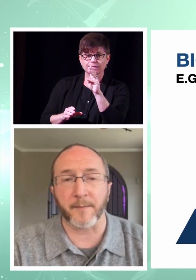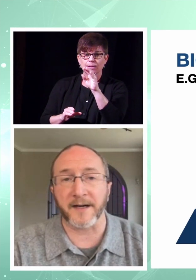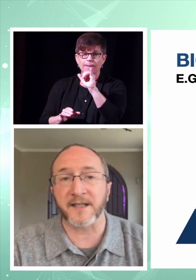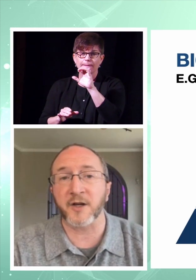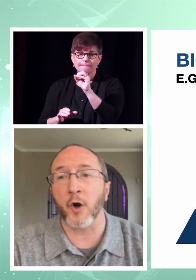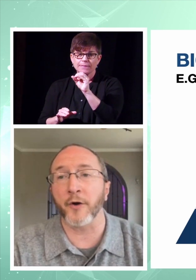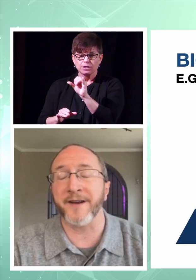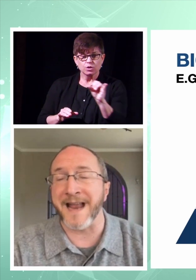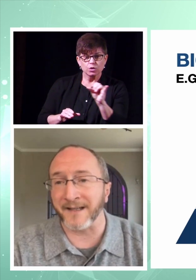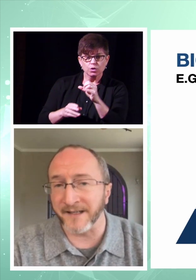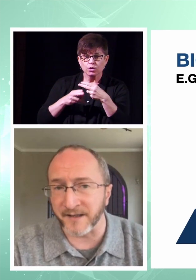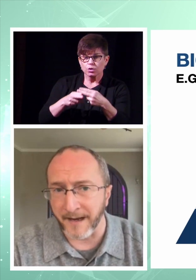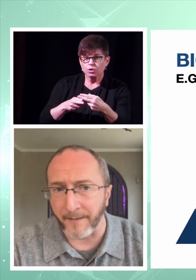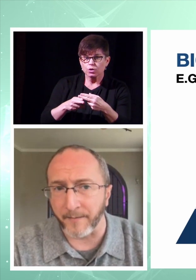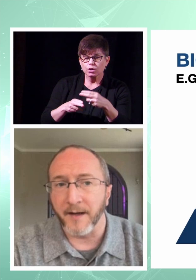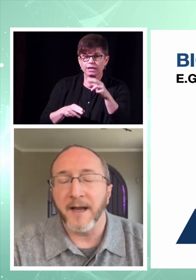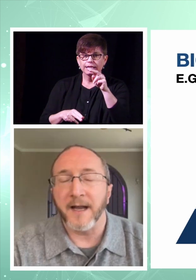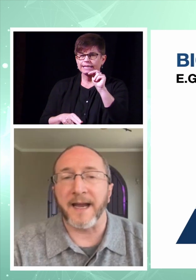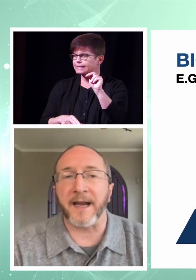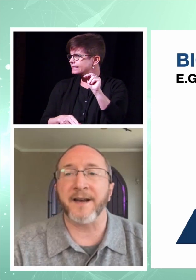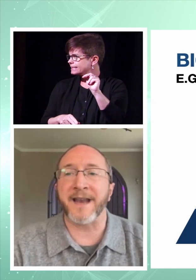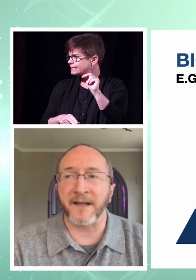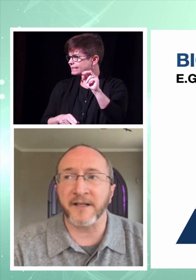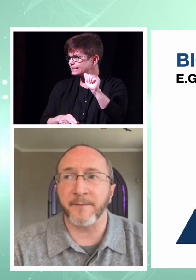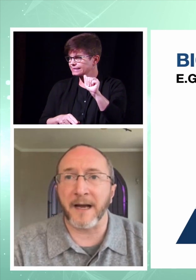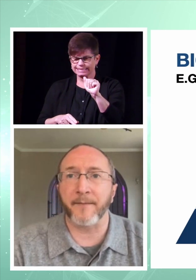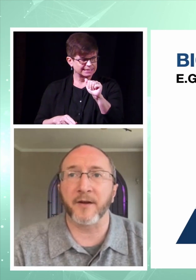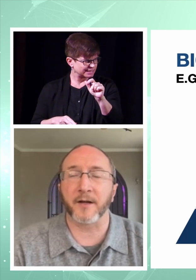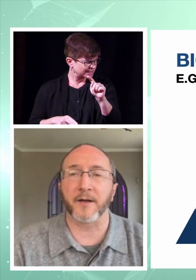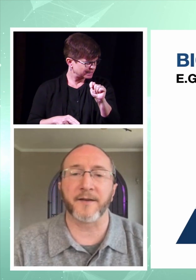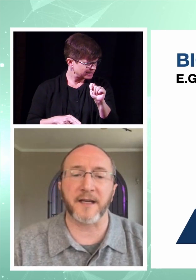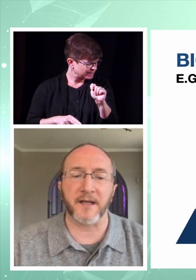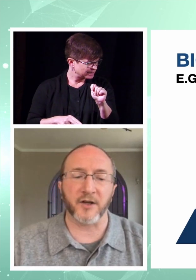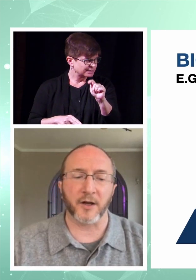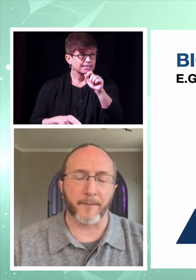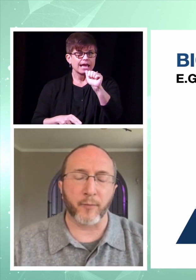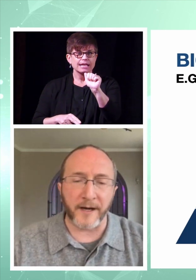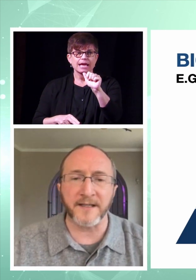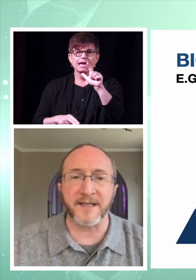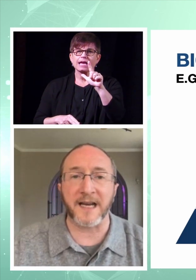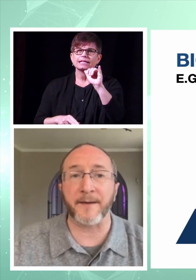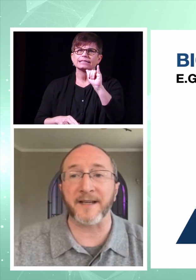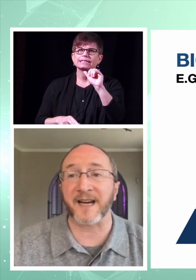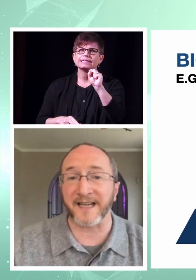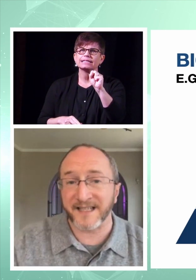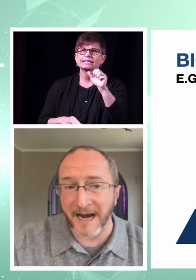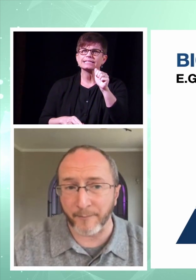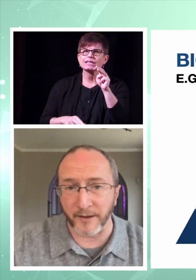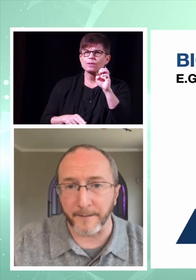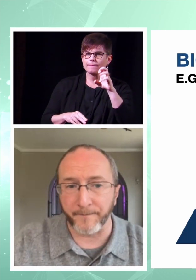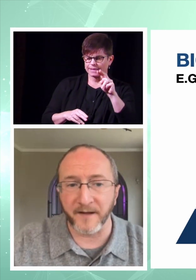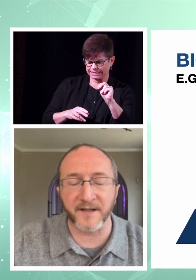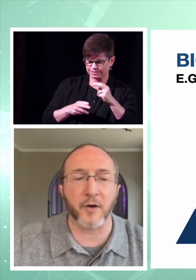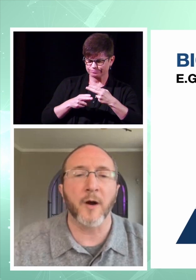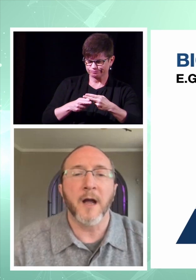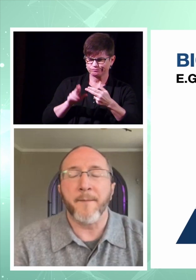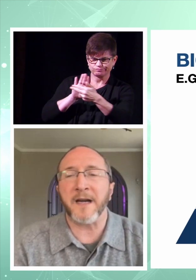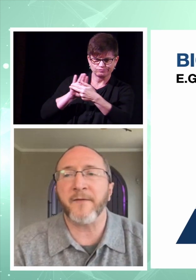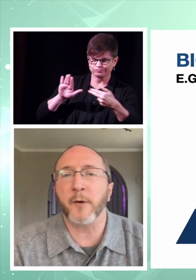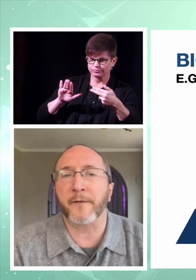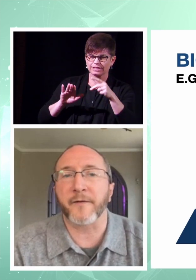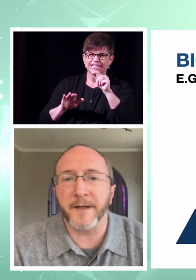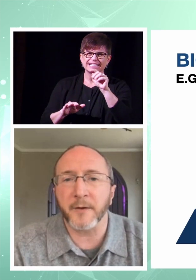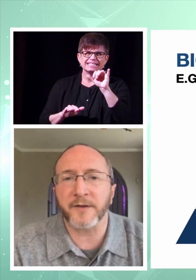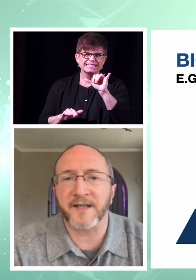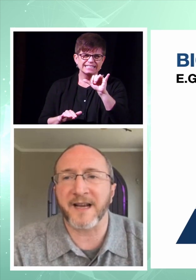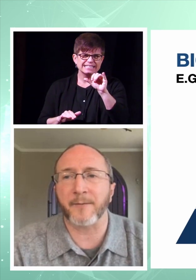monoclonal antibodies called natalizumab. And natalizumab, the branded name is Tysabri. And so many